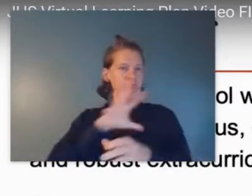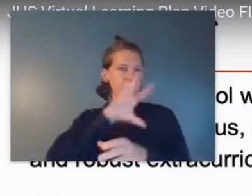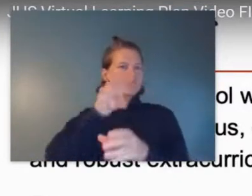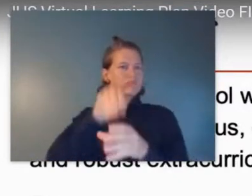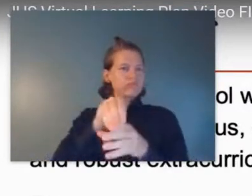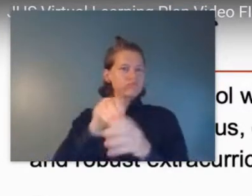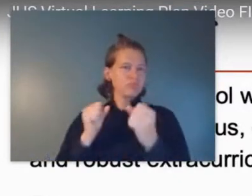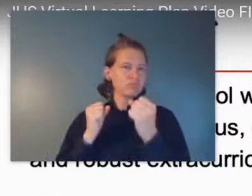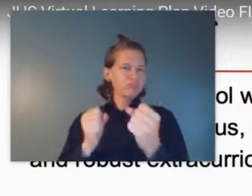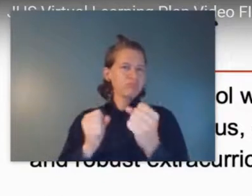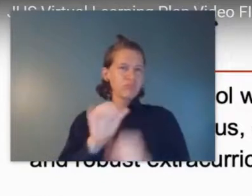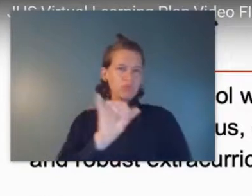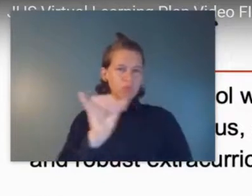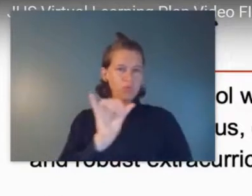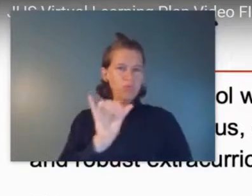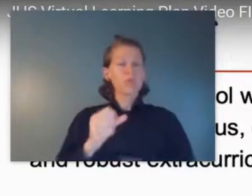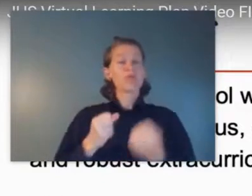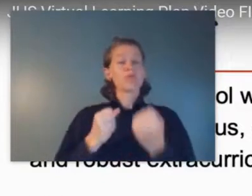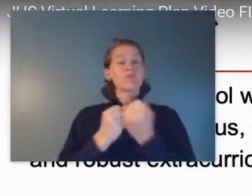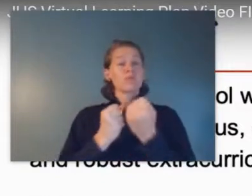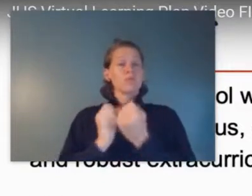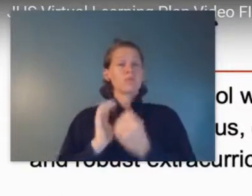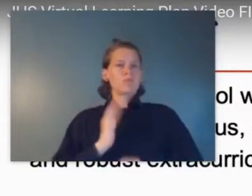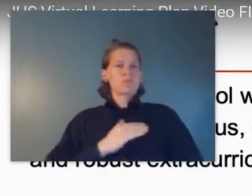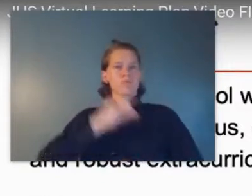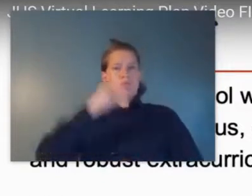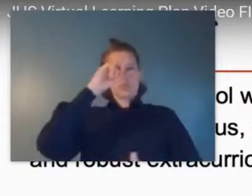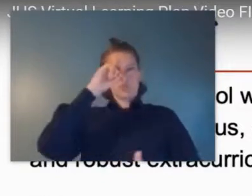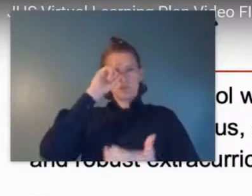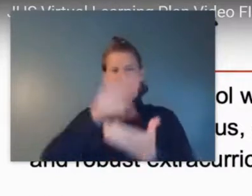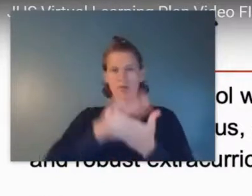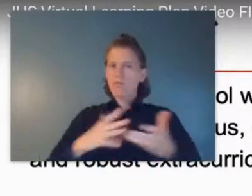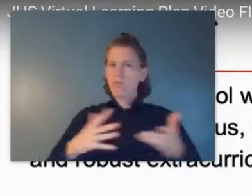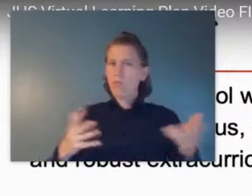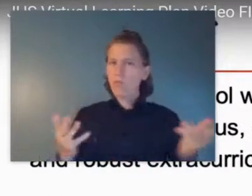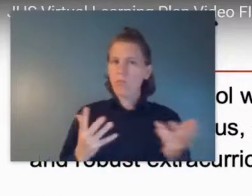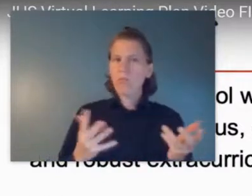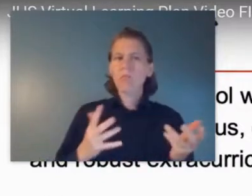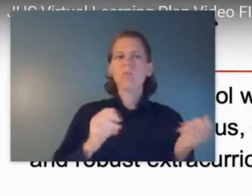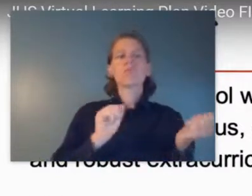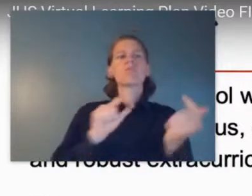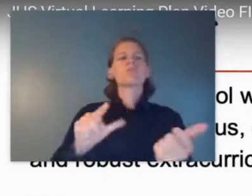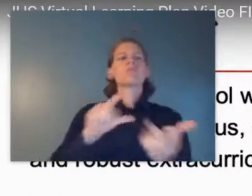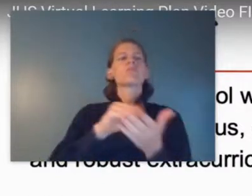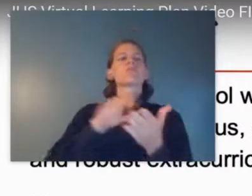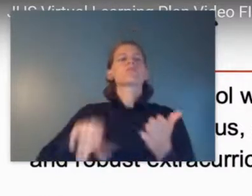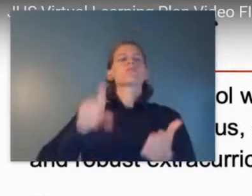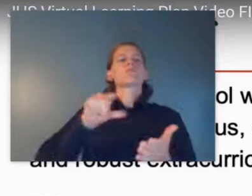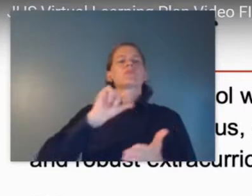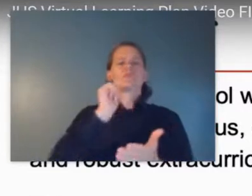support our belief that all students should graduate on time and with options.